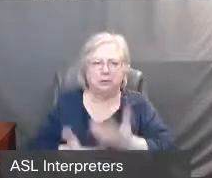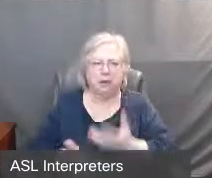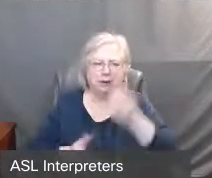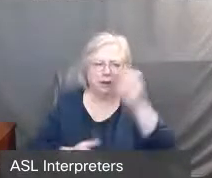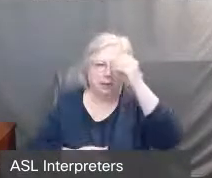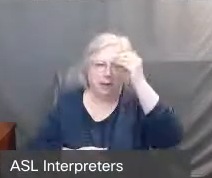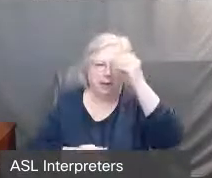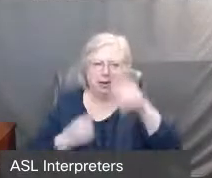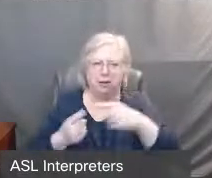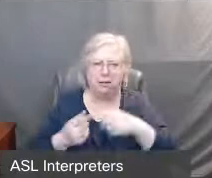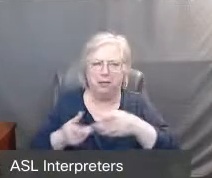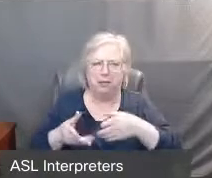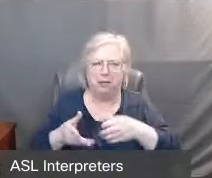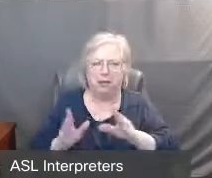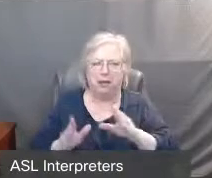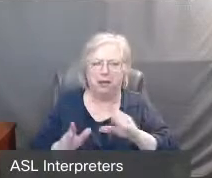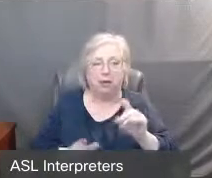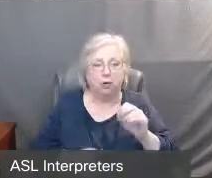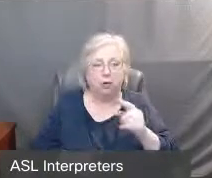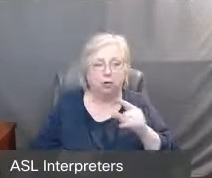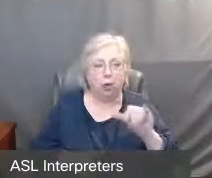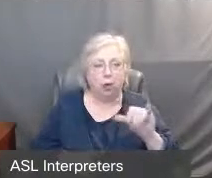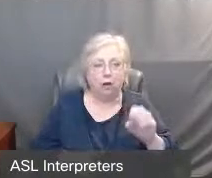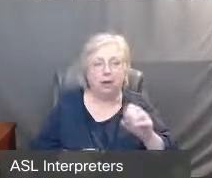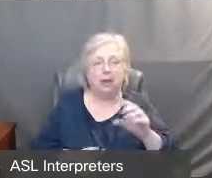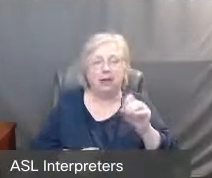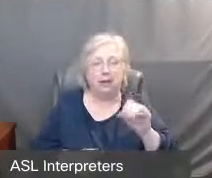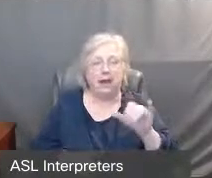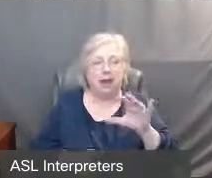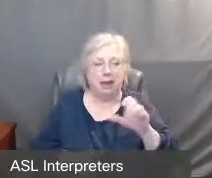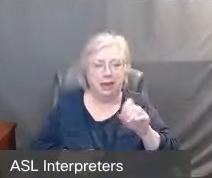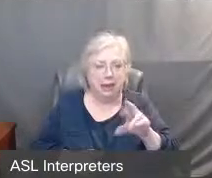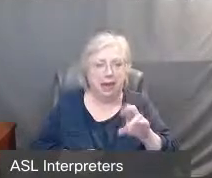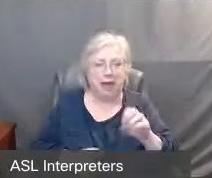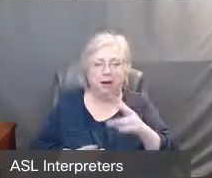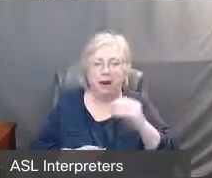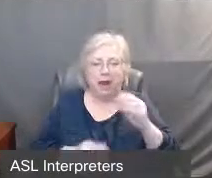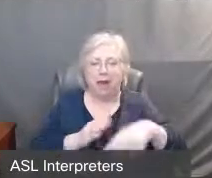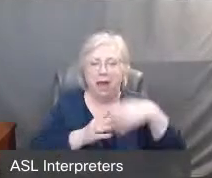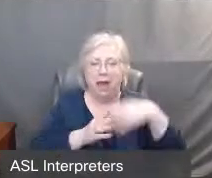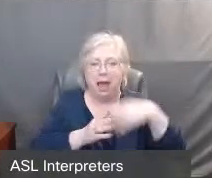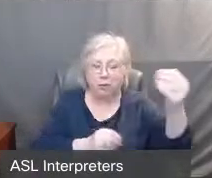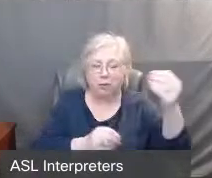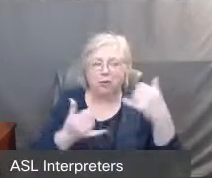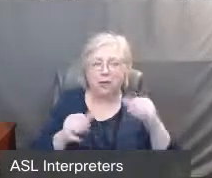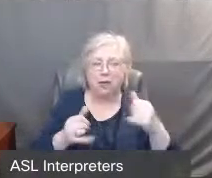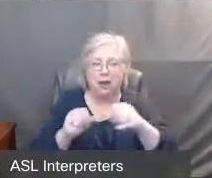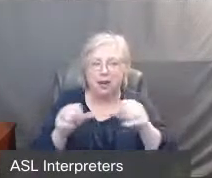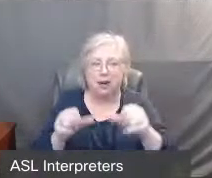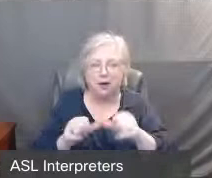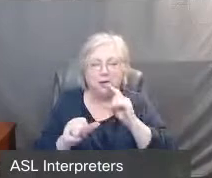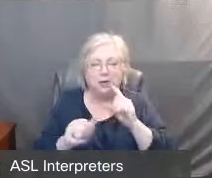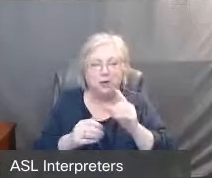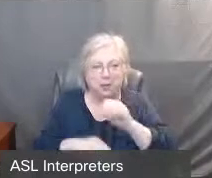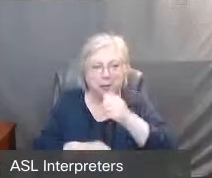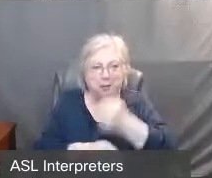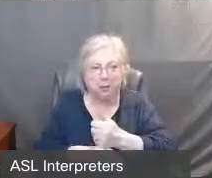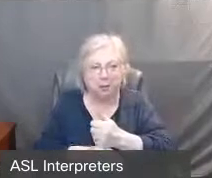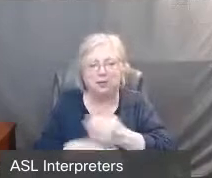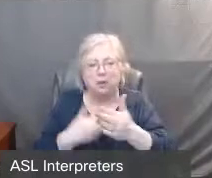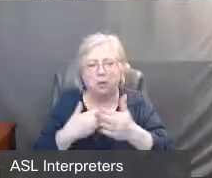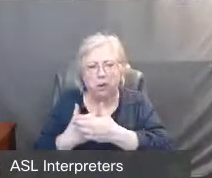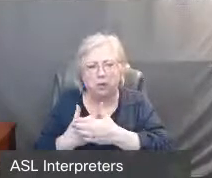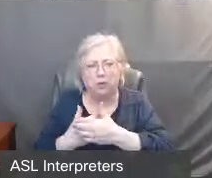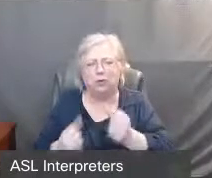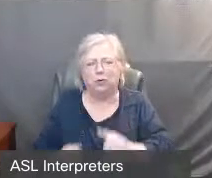for allowing a doggy daycare and an outdoor dog play area to be built so close to a large number